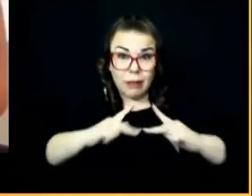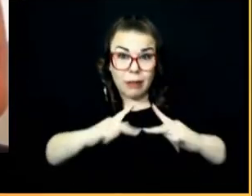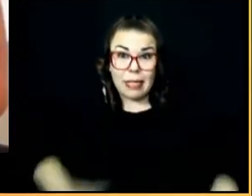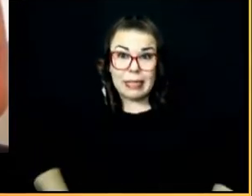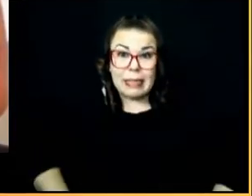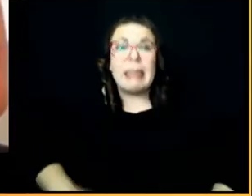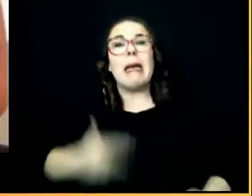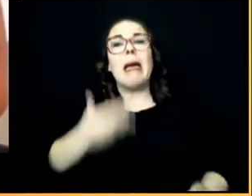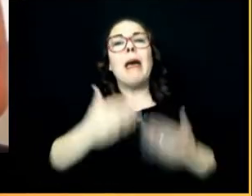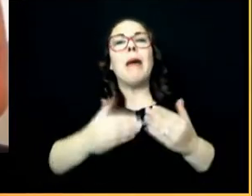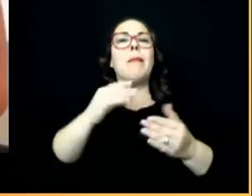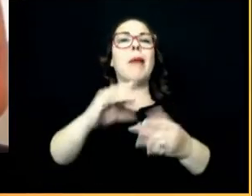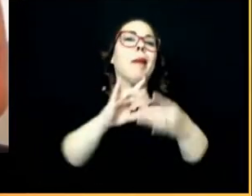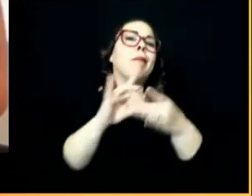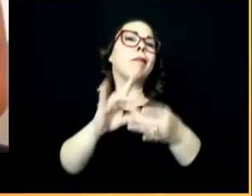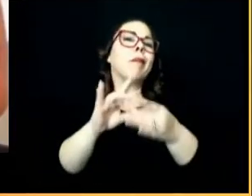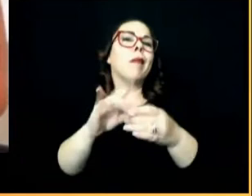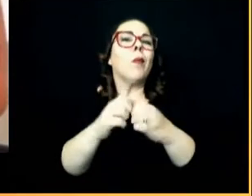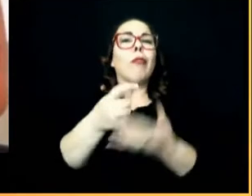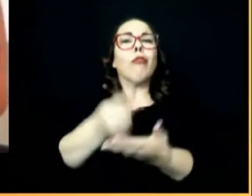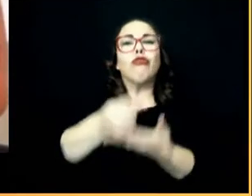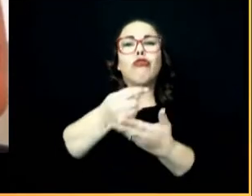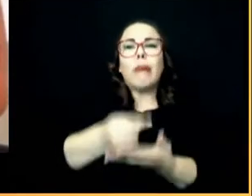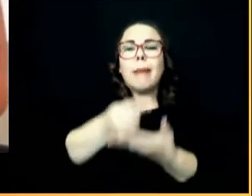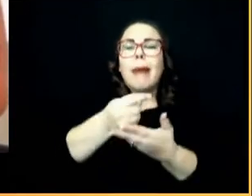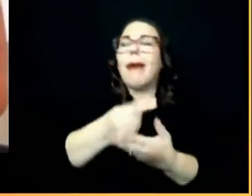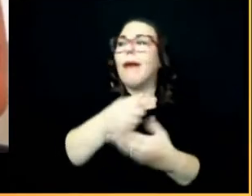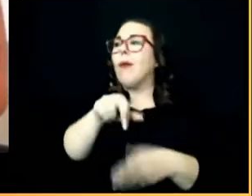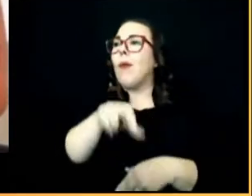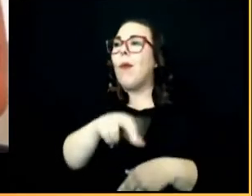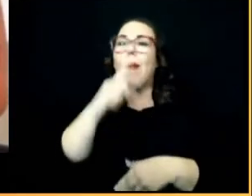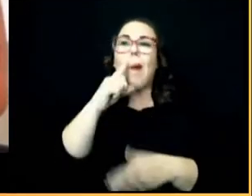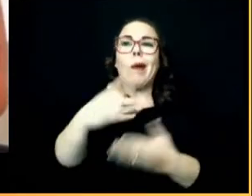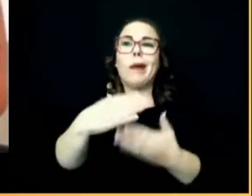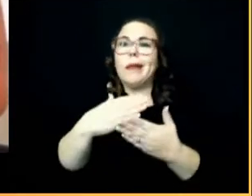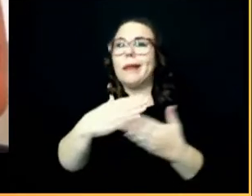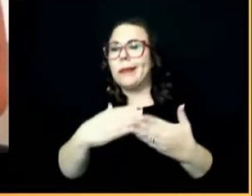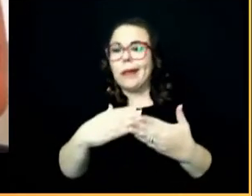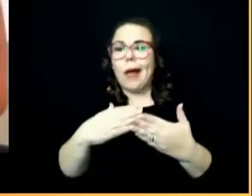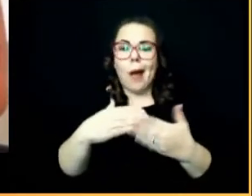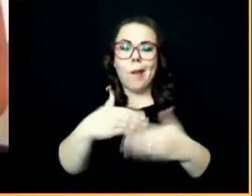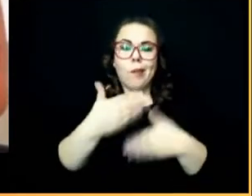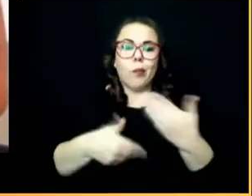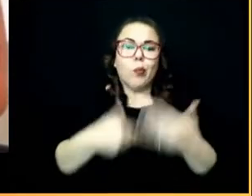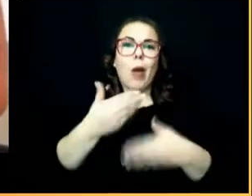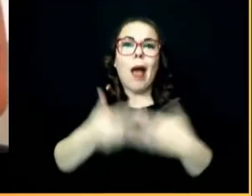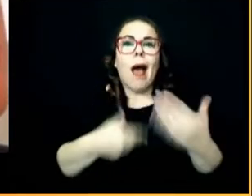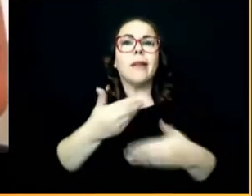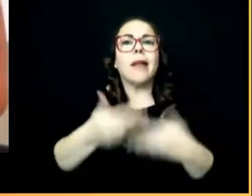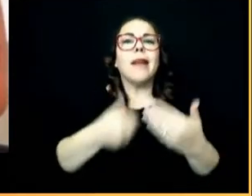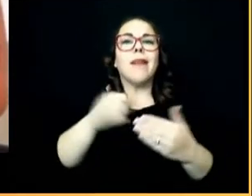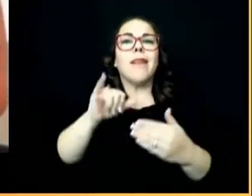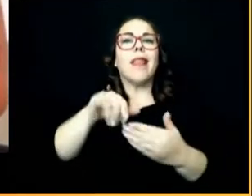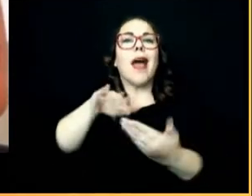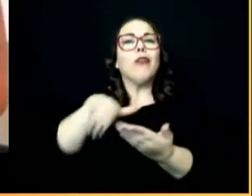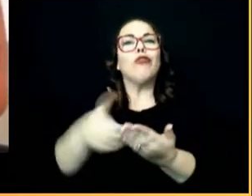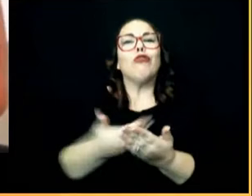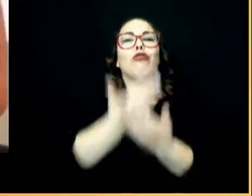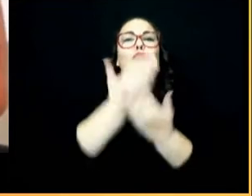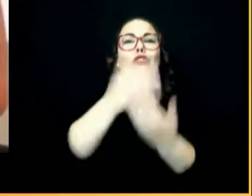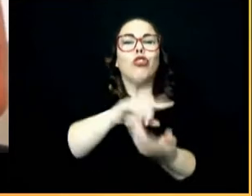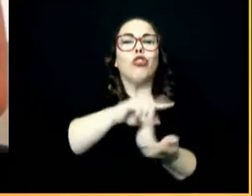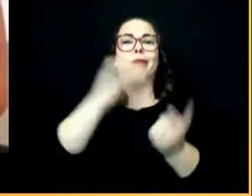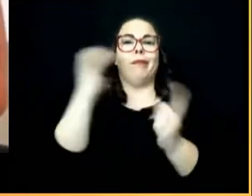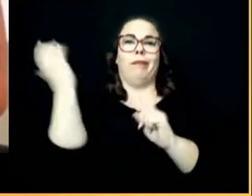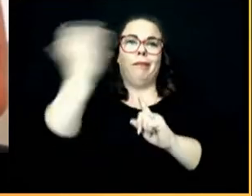on to fulfill yourself and to become yourself. So you might have a scratchy voice. It has nothing to do with COVID. We should